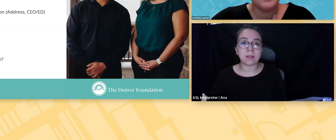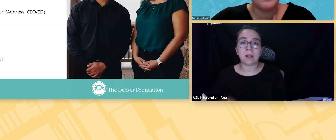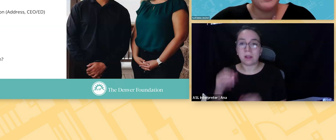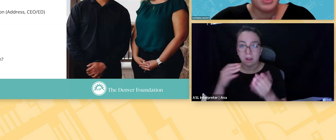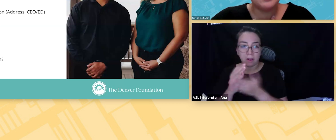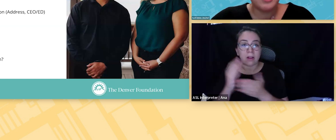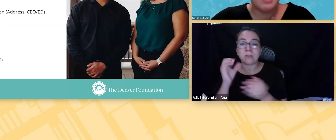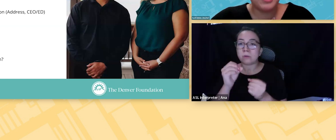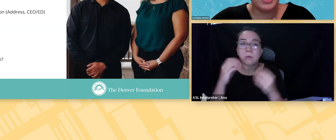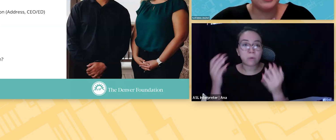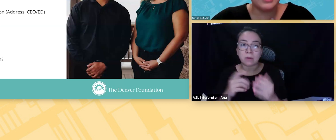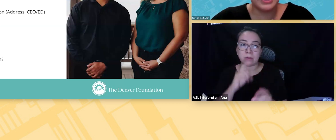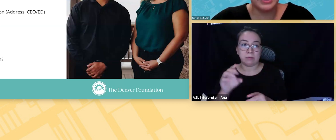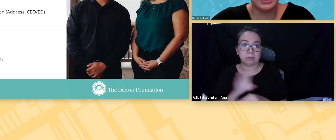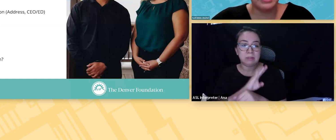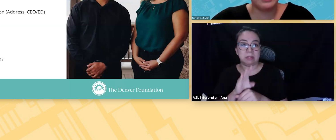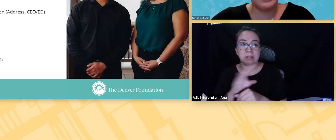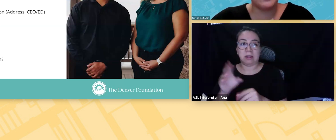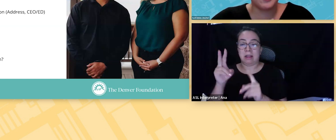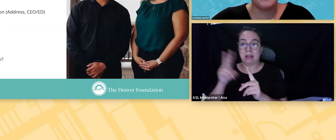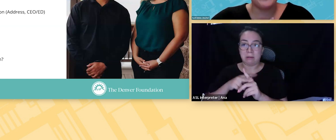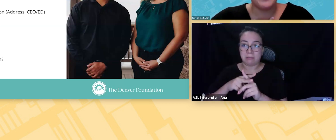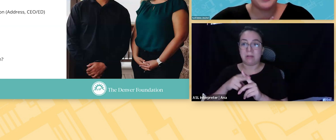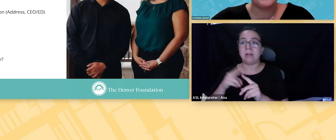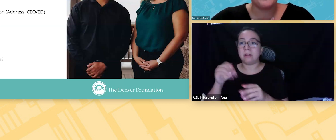All right, so what are the actual questions in